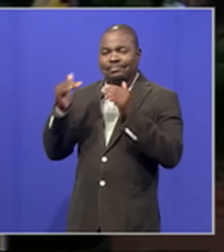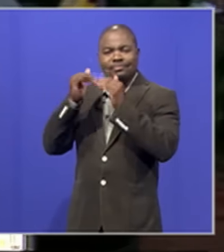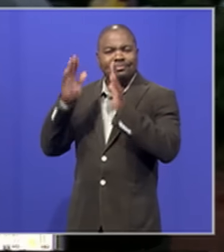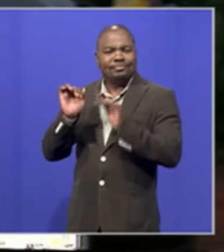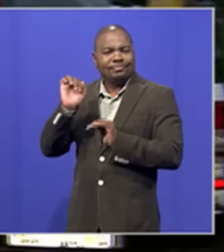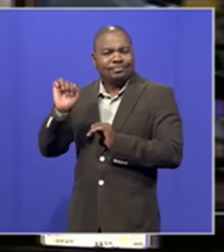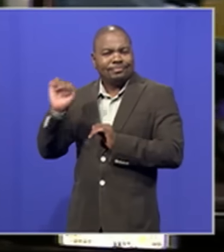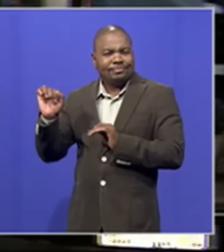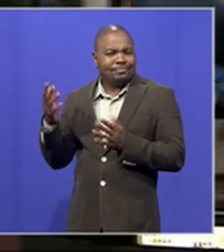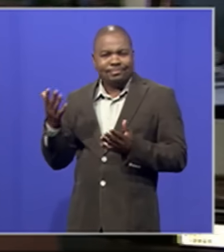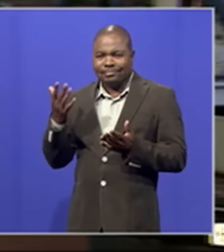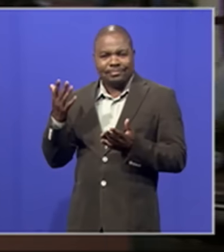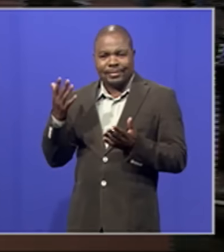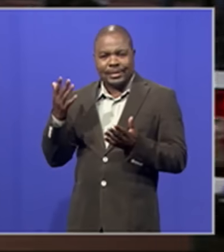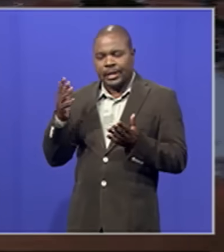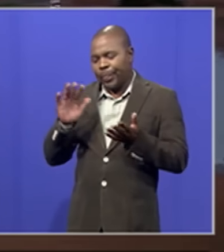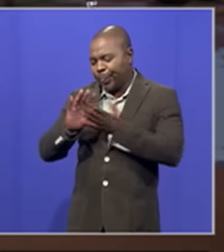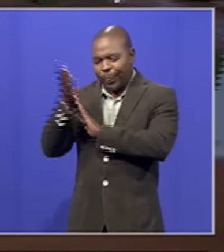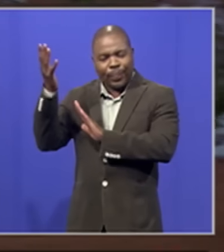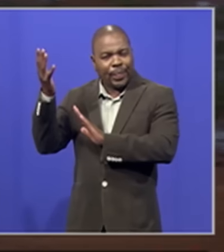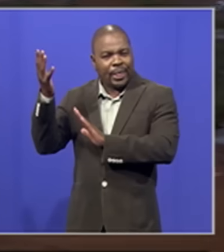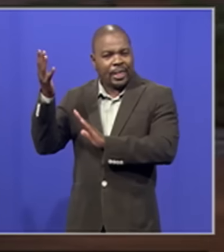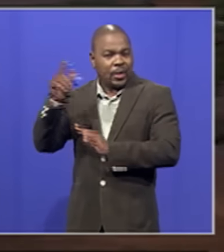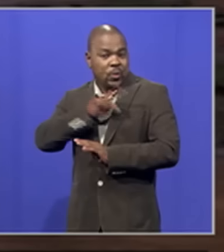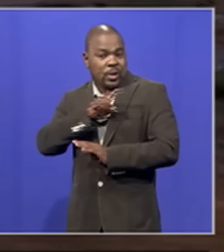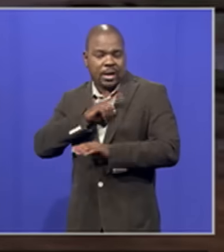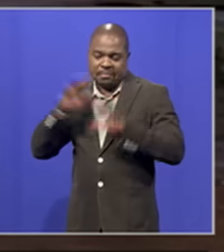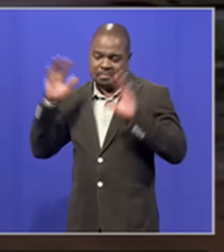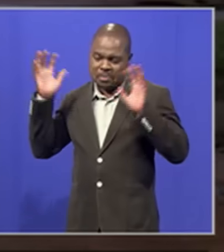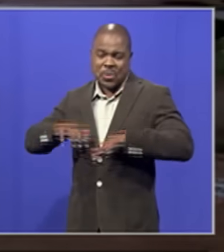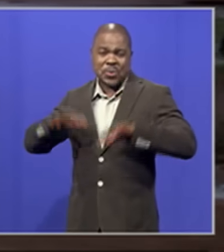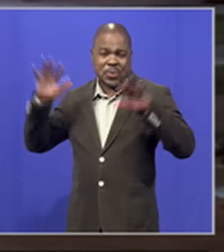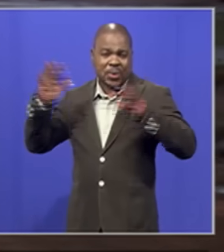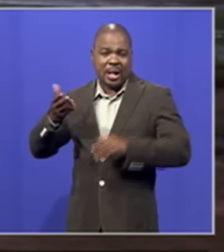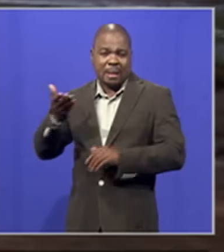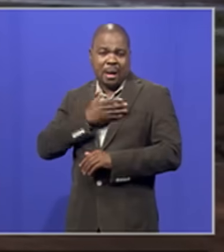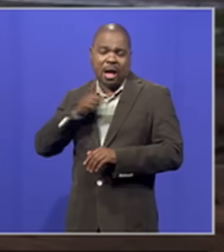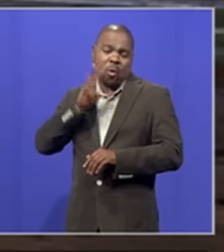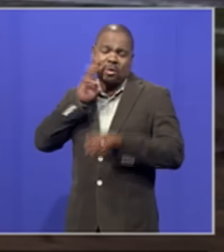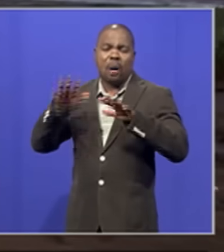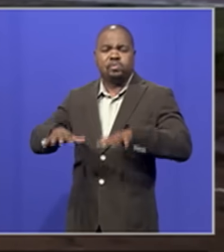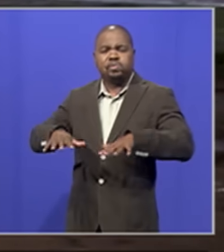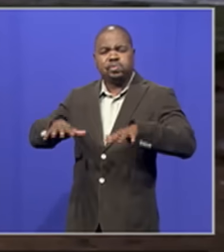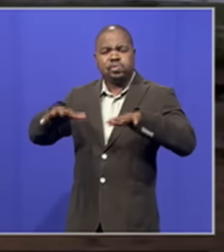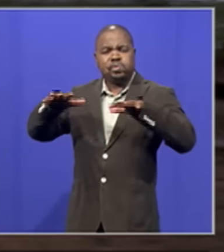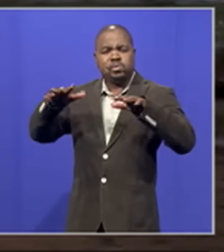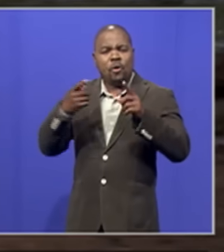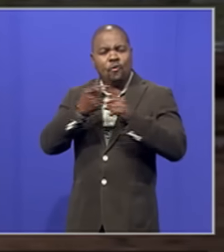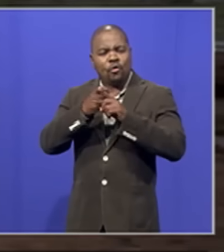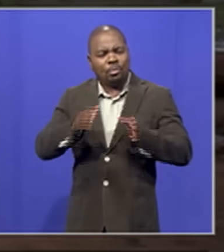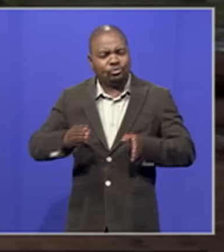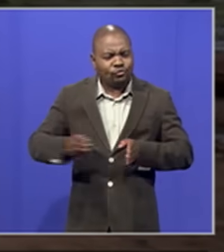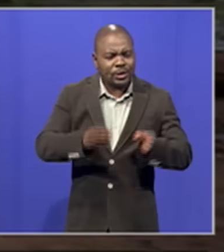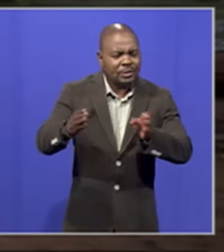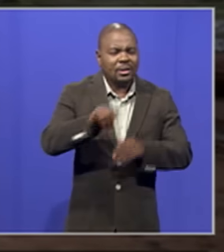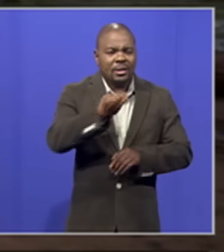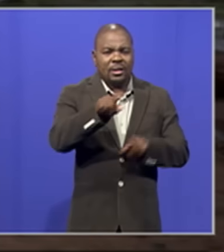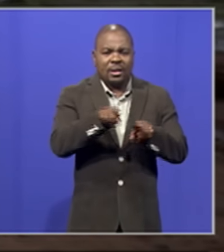bona a itemogetse ditshenyegelo ka lebaka la dipula tse maatla le merwalela mo dinokeng tsa go tshwana